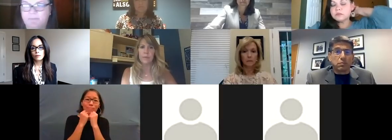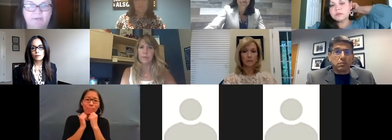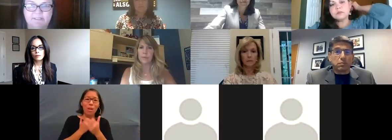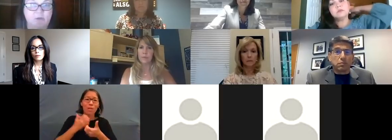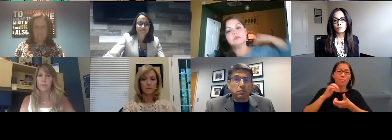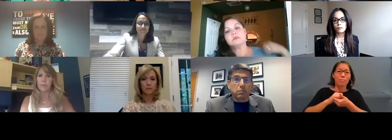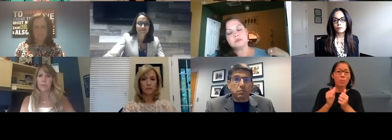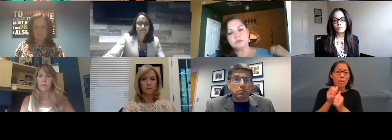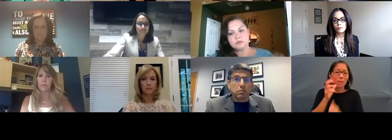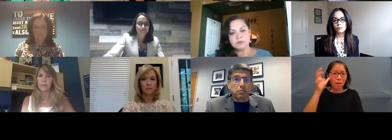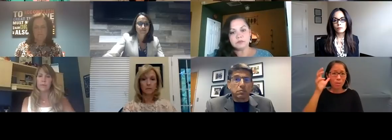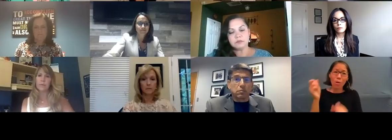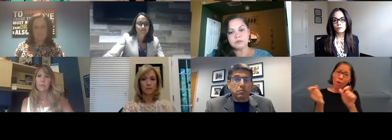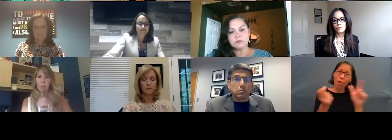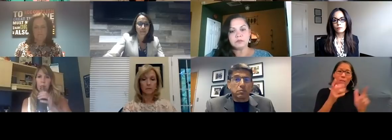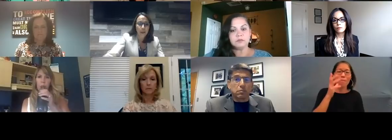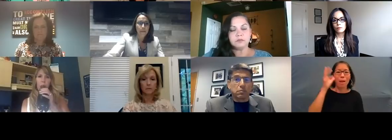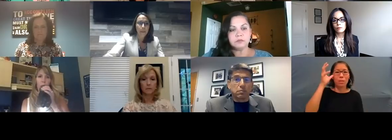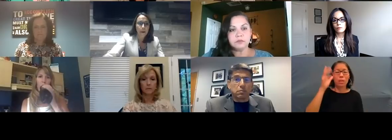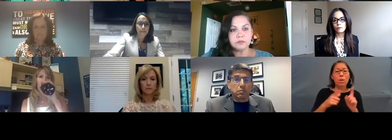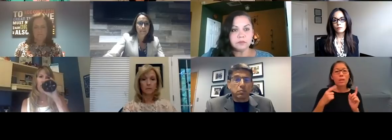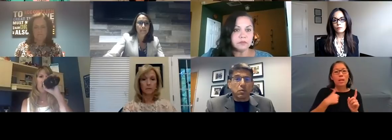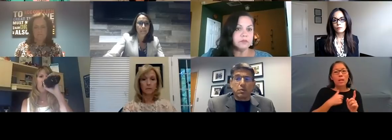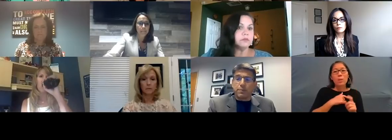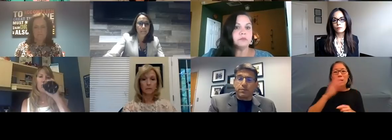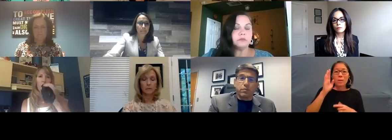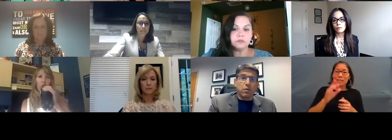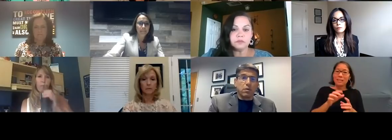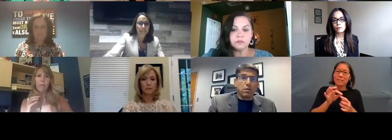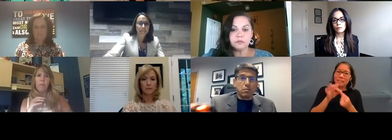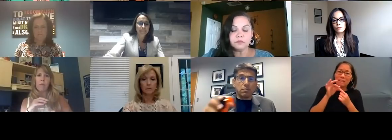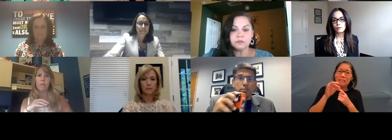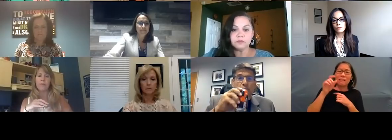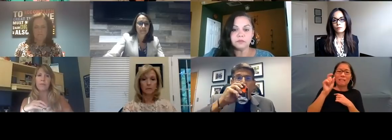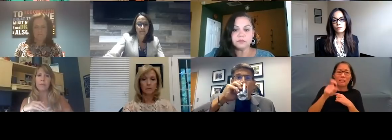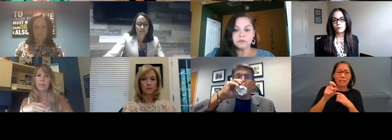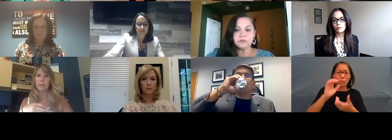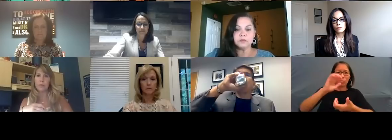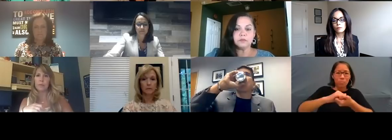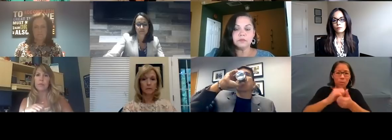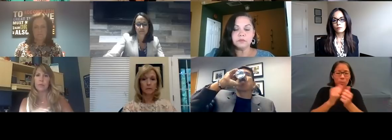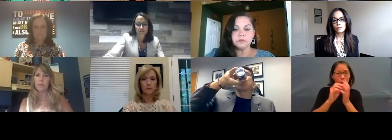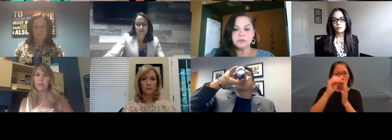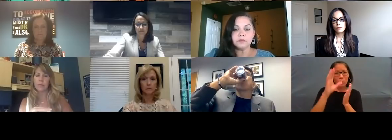with parents, all of our parents, but we will especially need to partner with parents of students who are most impacted by a cognitive or developmental